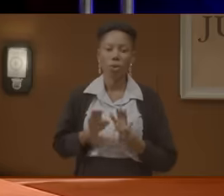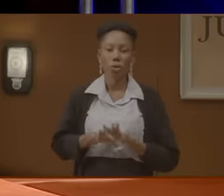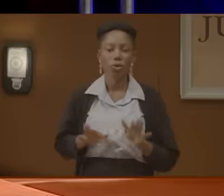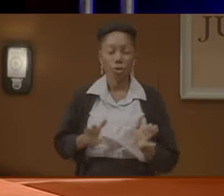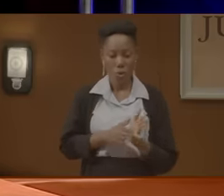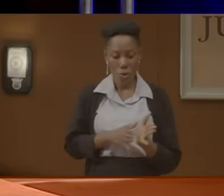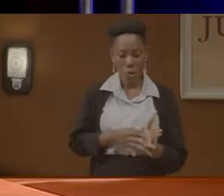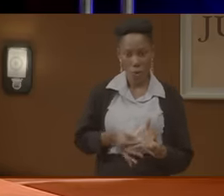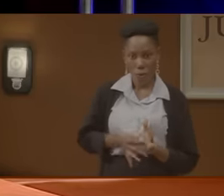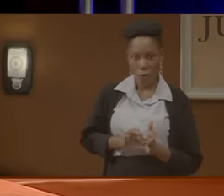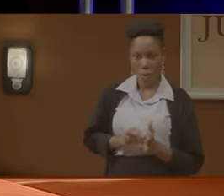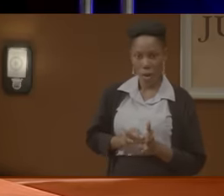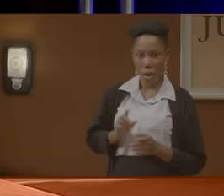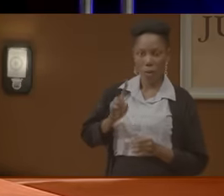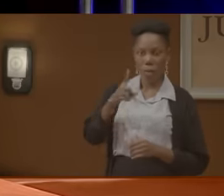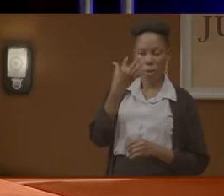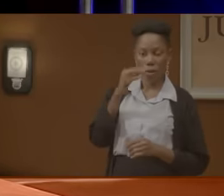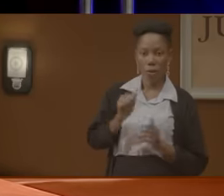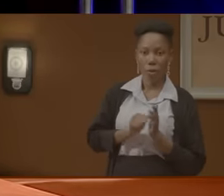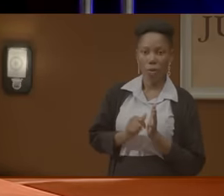fees on 1st of August,